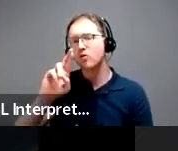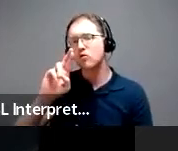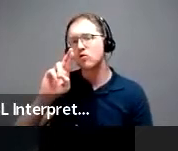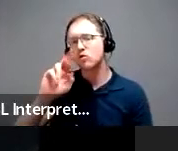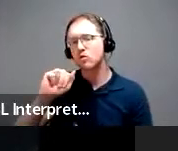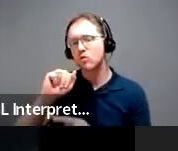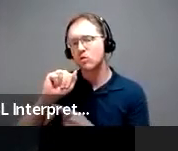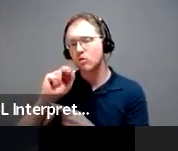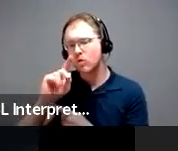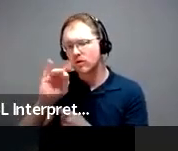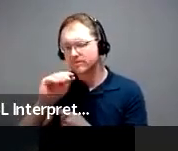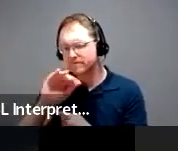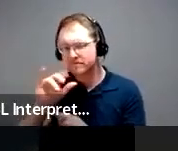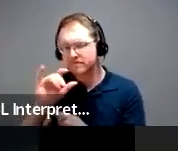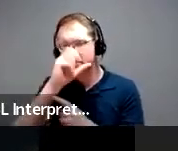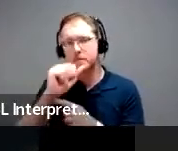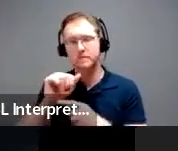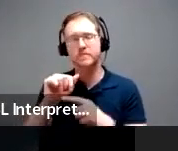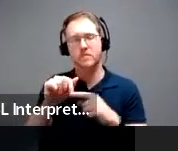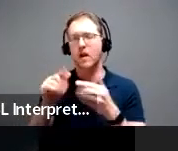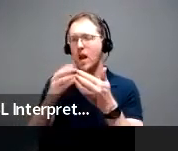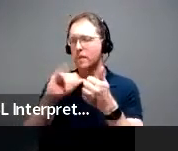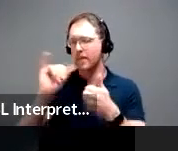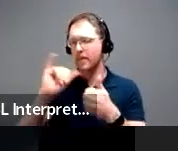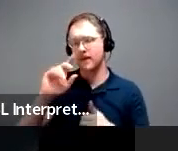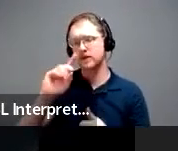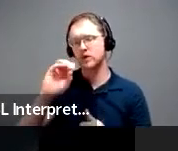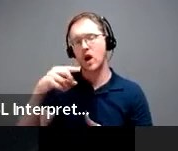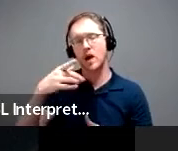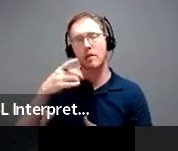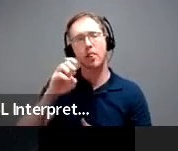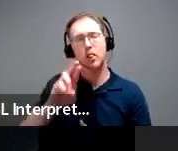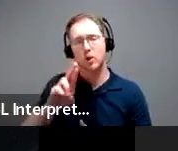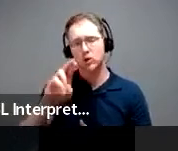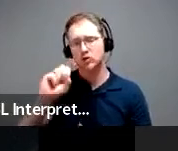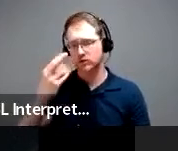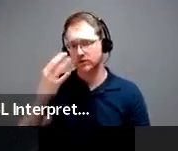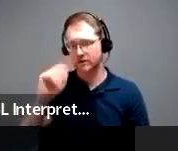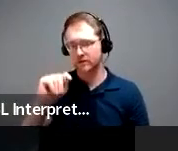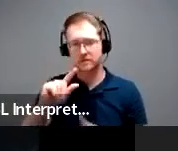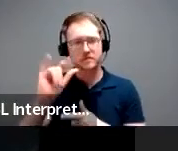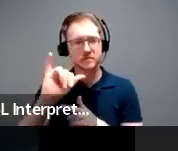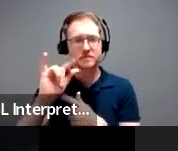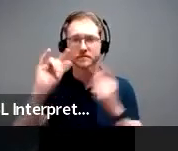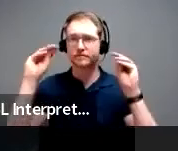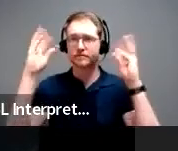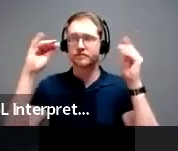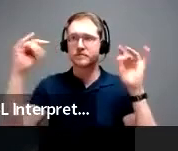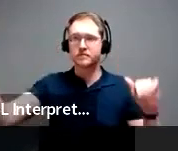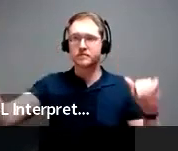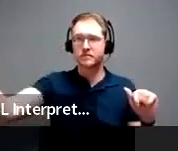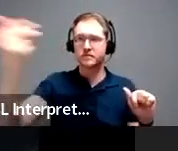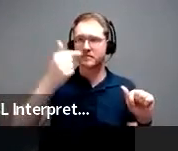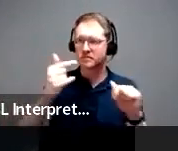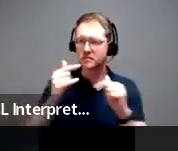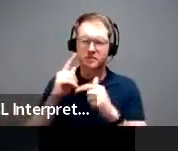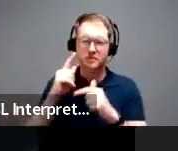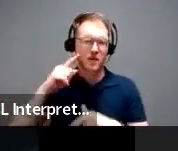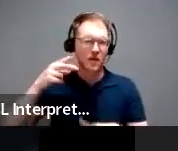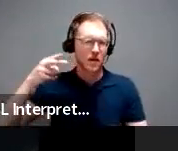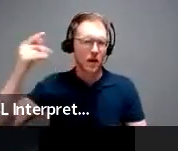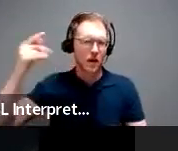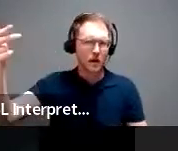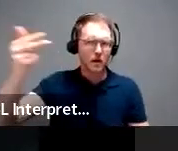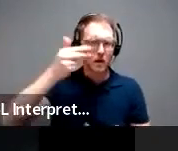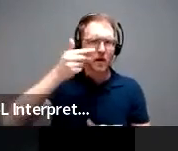the same thing where you can hear a siren coming and the pitch gets higher as it comes towards you, and then as the siren moves away from you, the